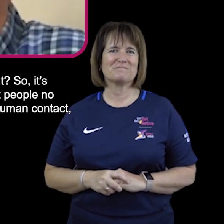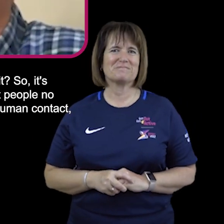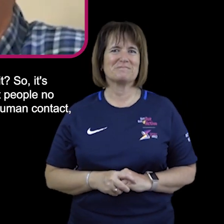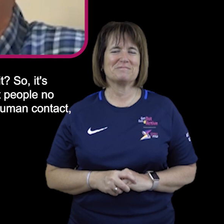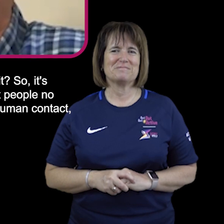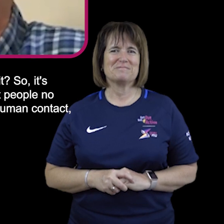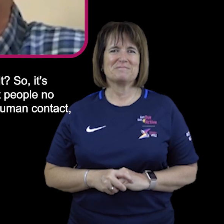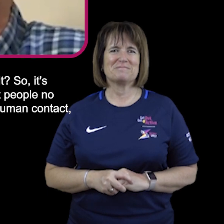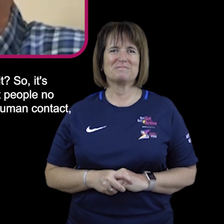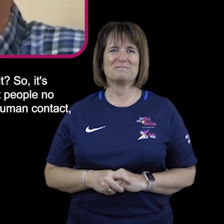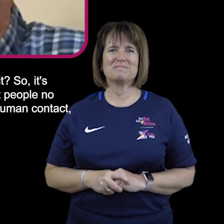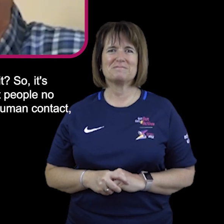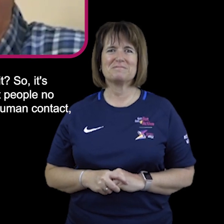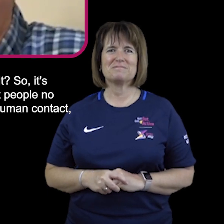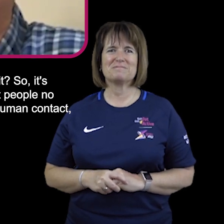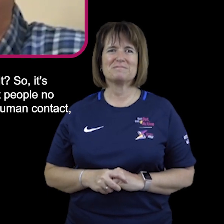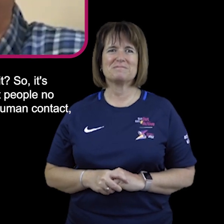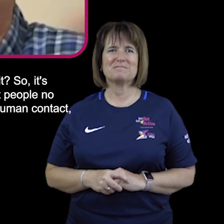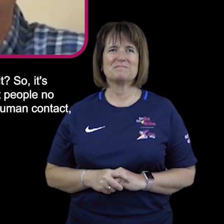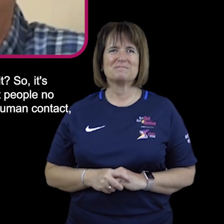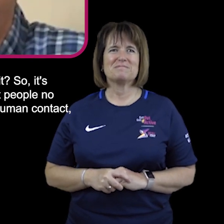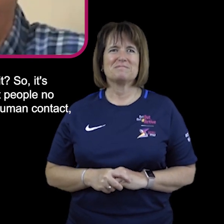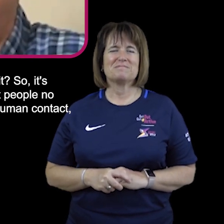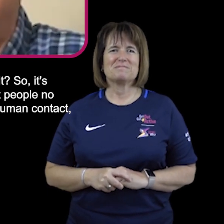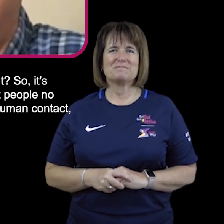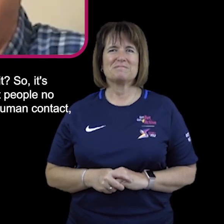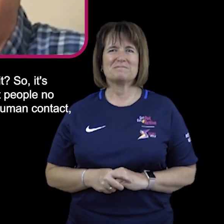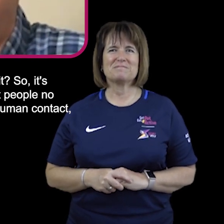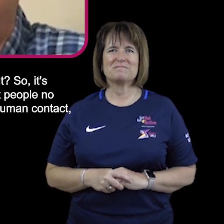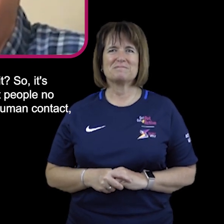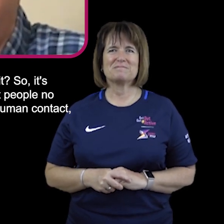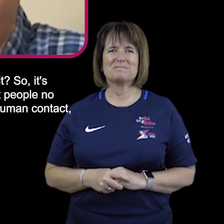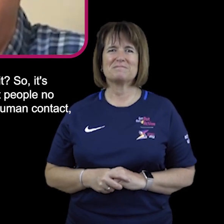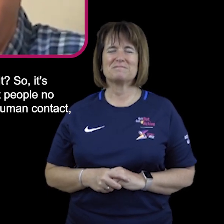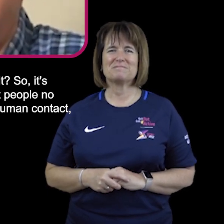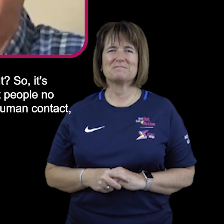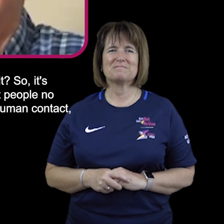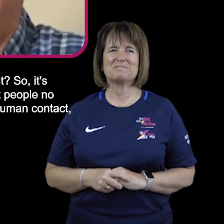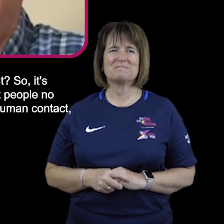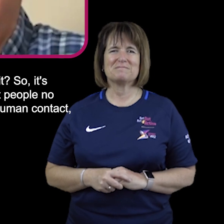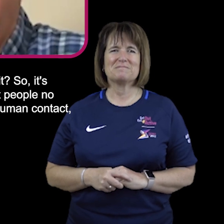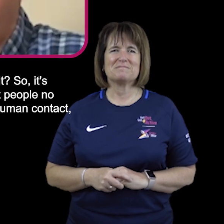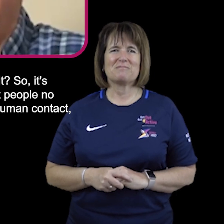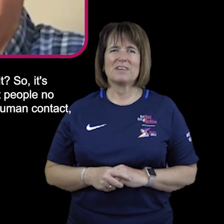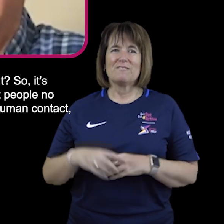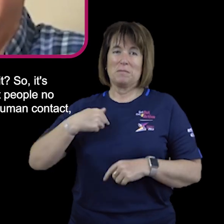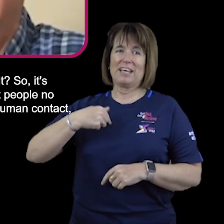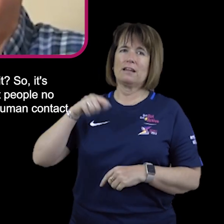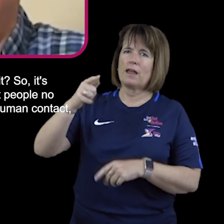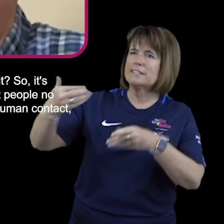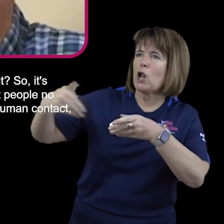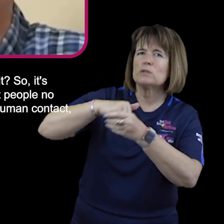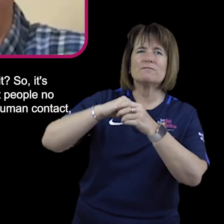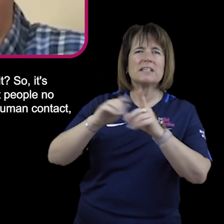done a lot of different things for me, isn't it? It's part of the week, isn't it? So it's routine, yes. Diary. It's part of the week. I go there that